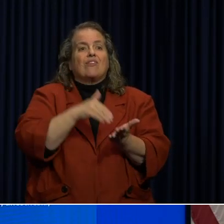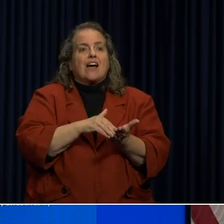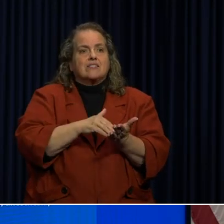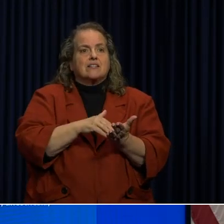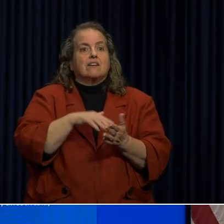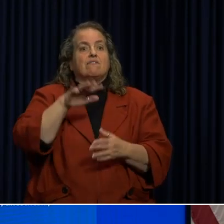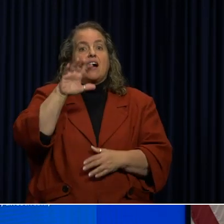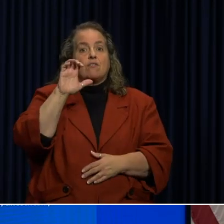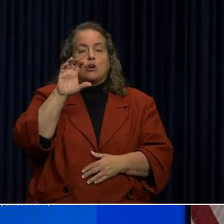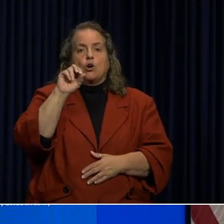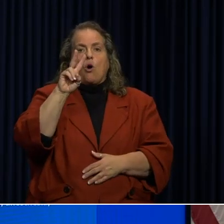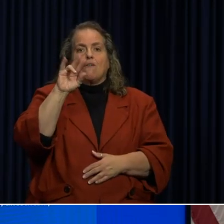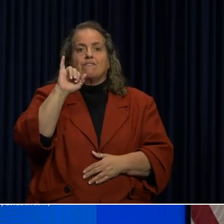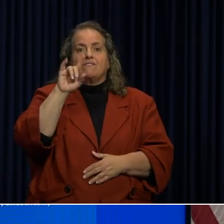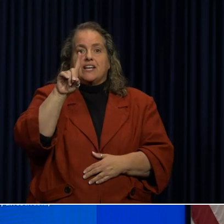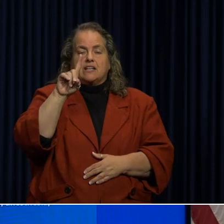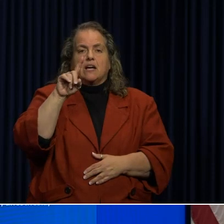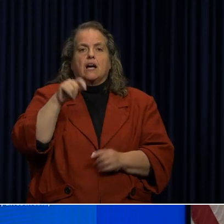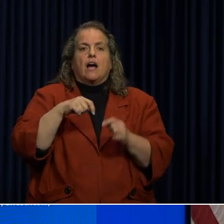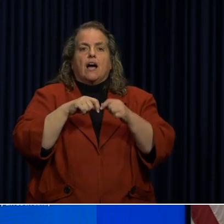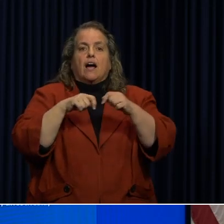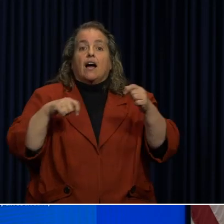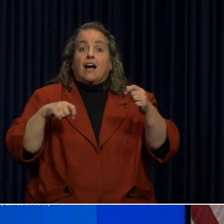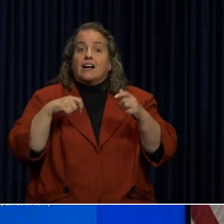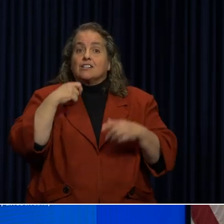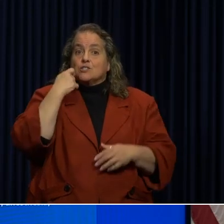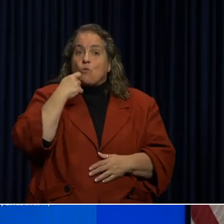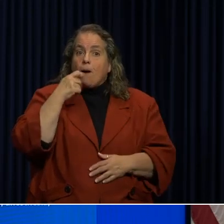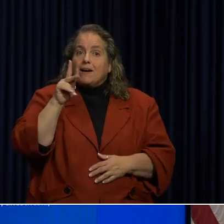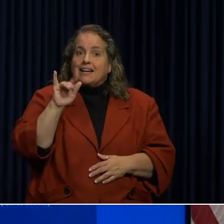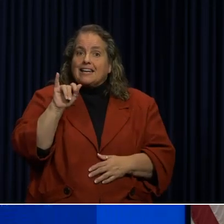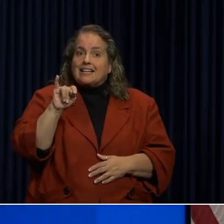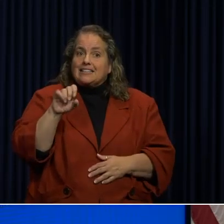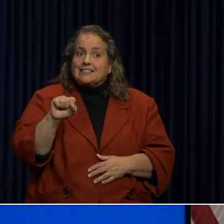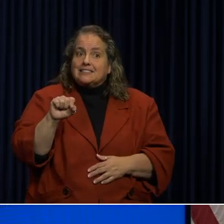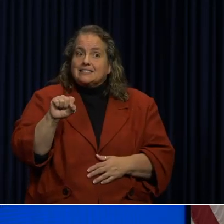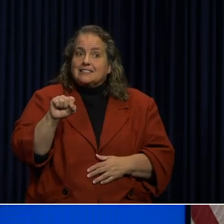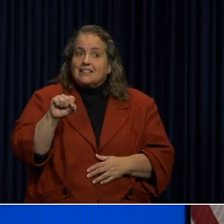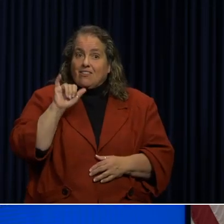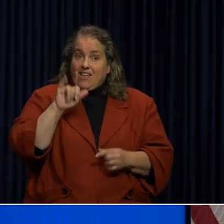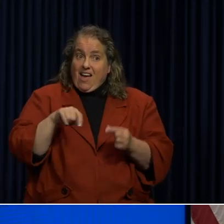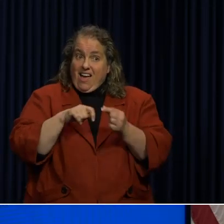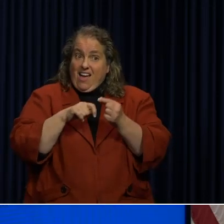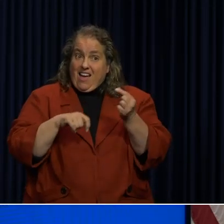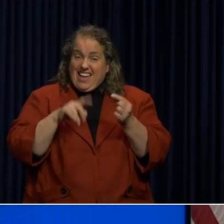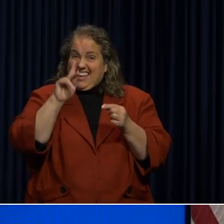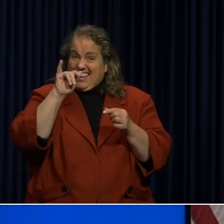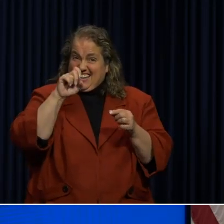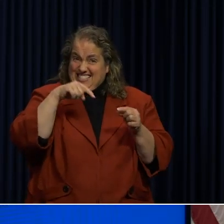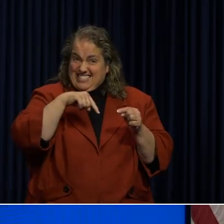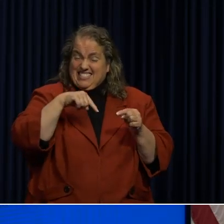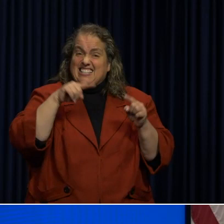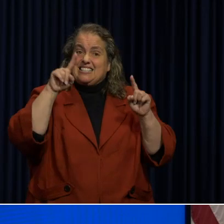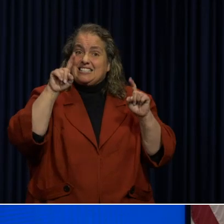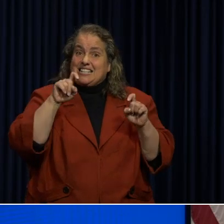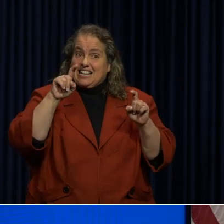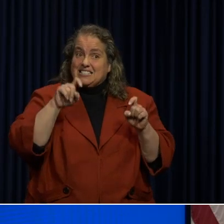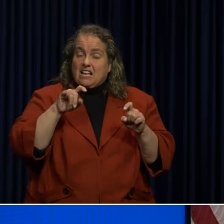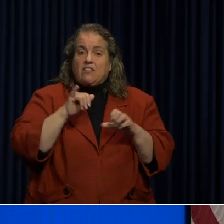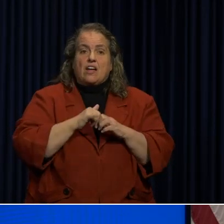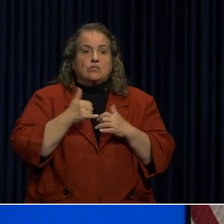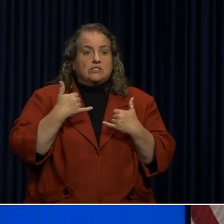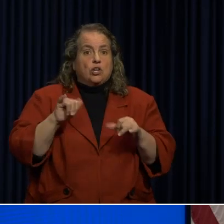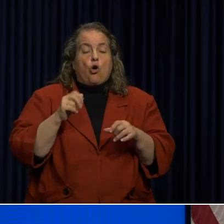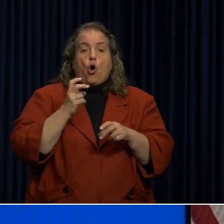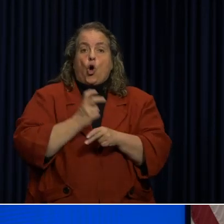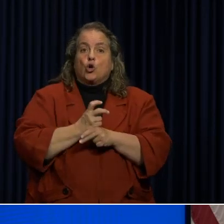tests, which were delivered to our DPH warehouse in Frankfort today. These are kits. These are tests. It is still hard to